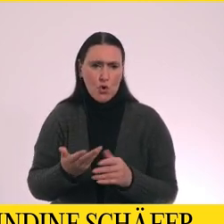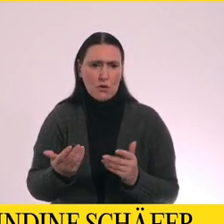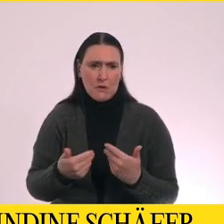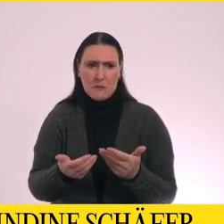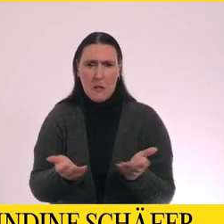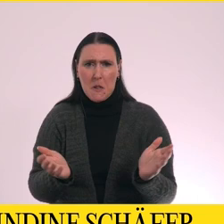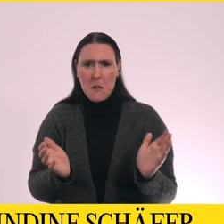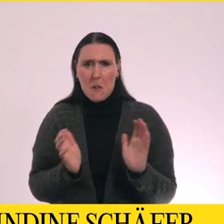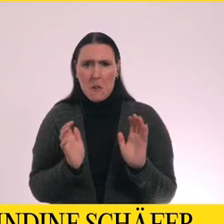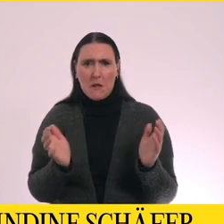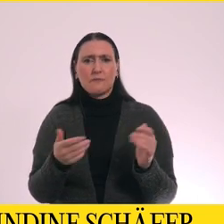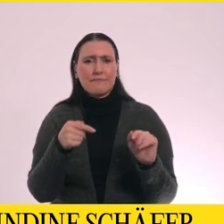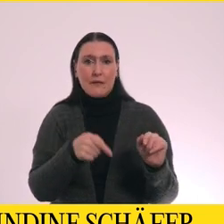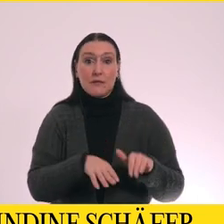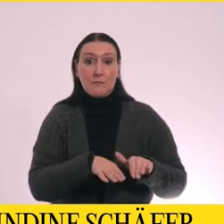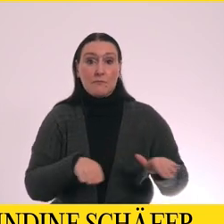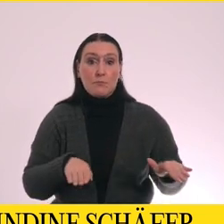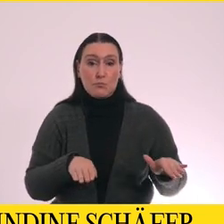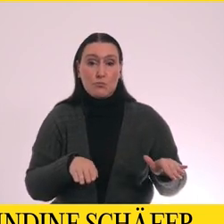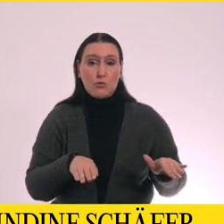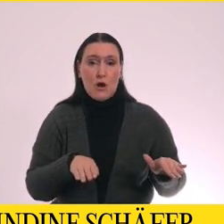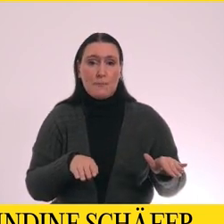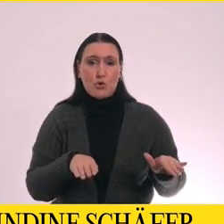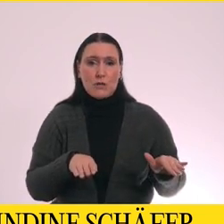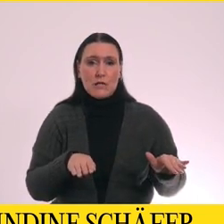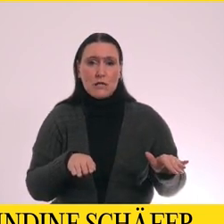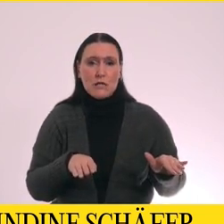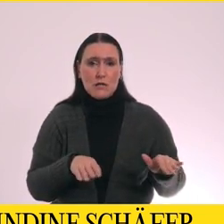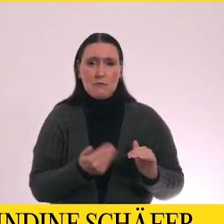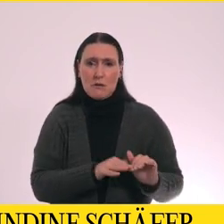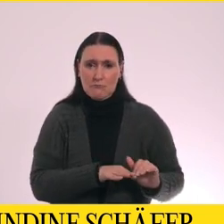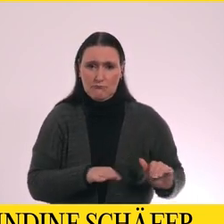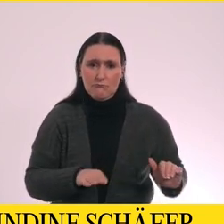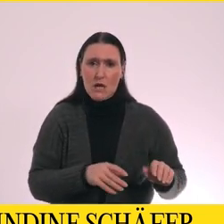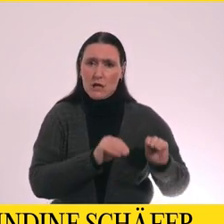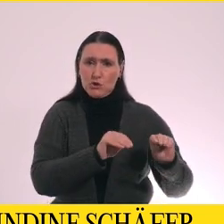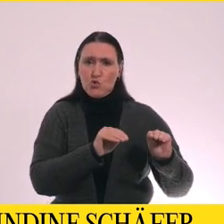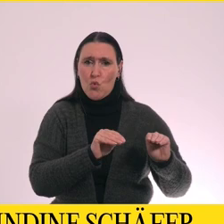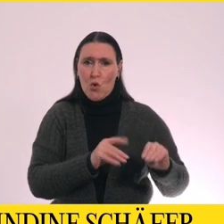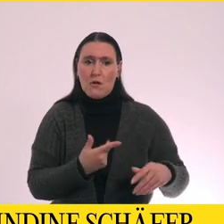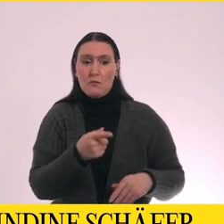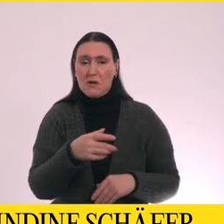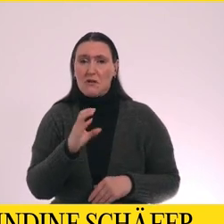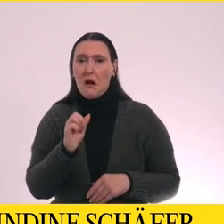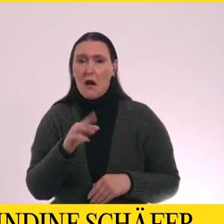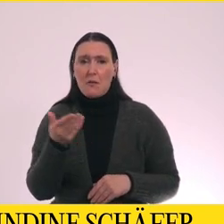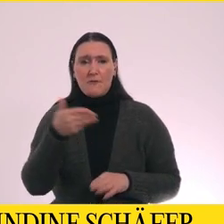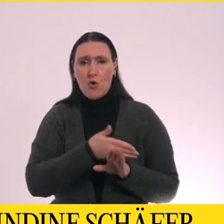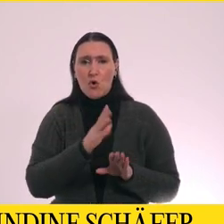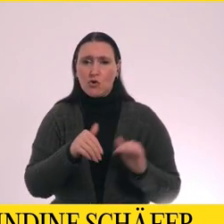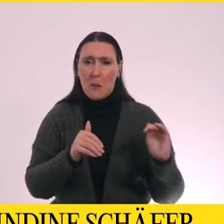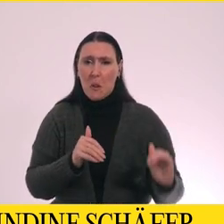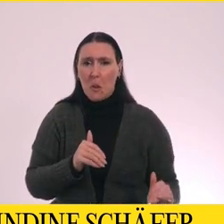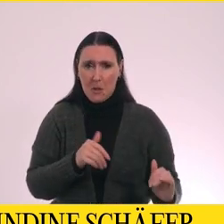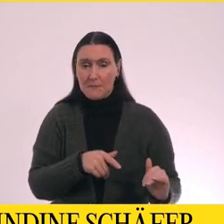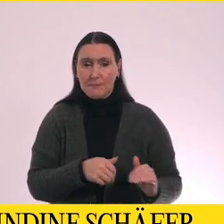at his primary school. But so we develop these relationships, so we give them time, and that's really obviously really important in order to really get to know people and for